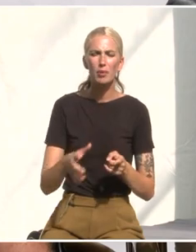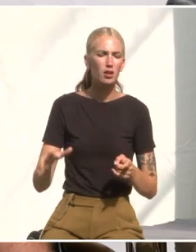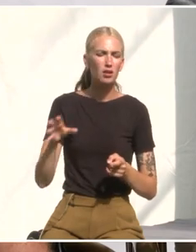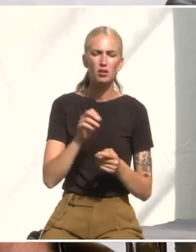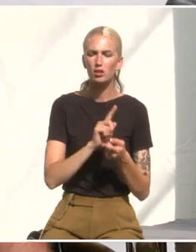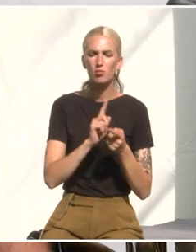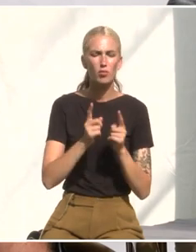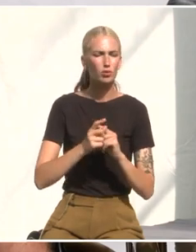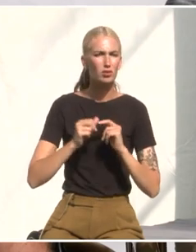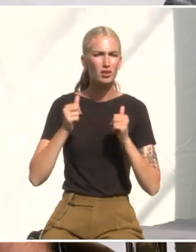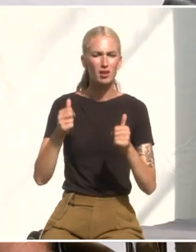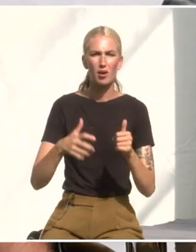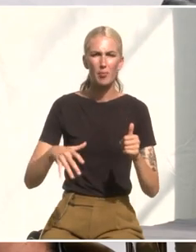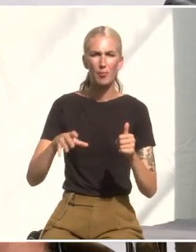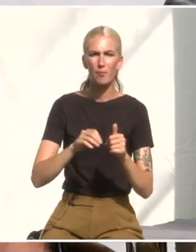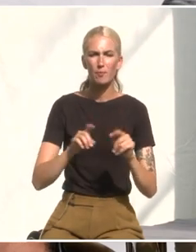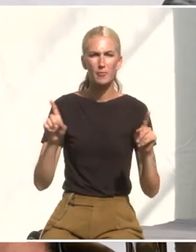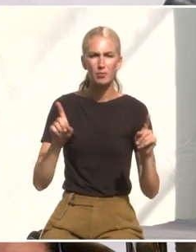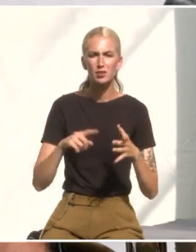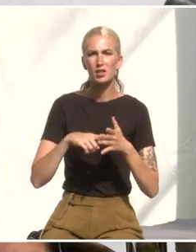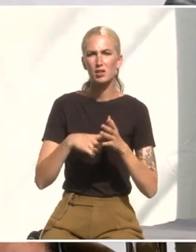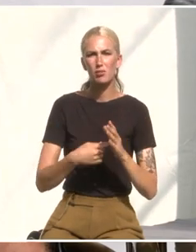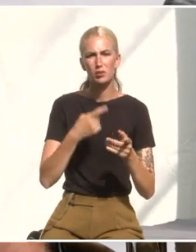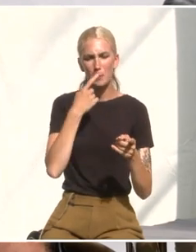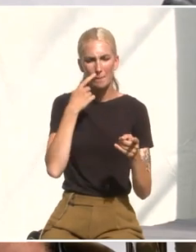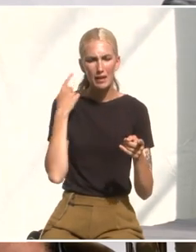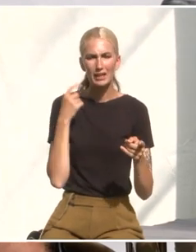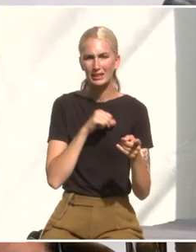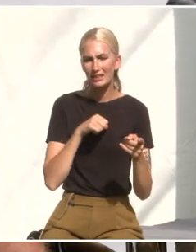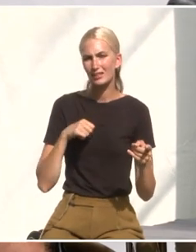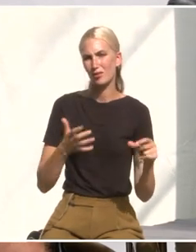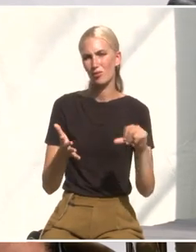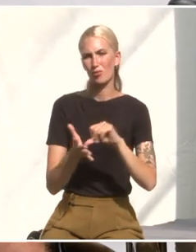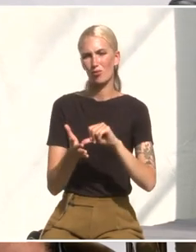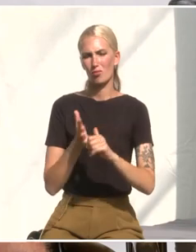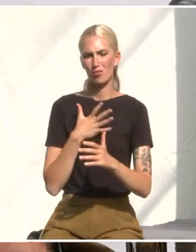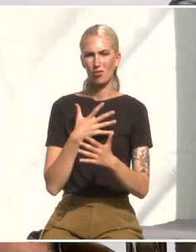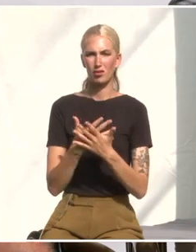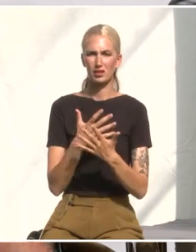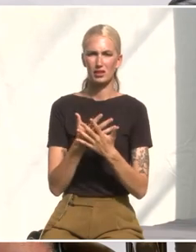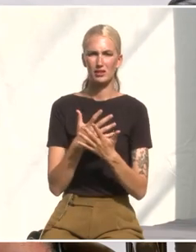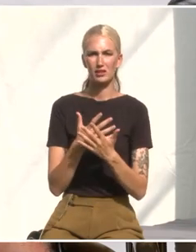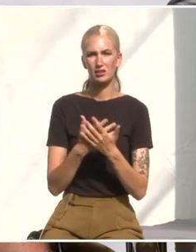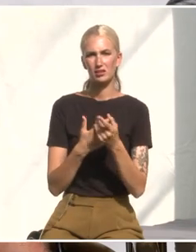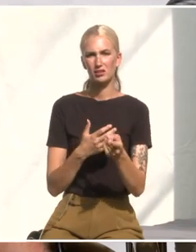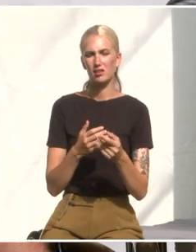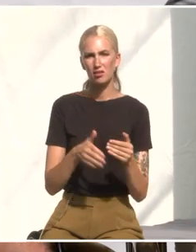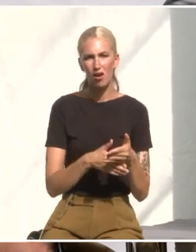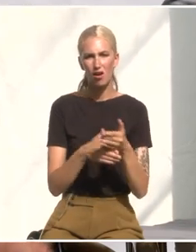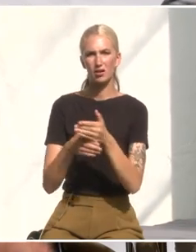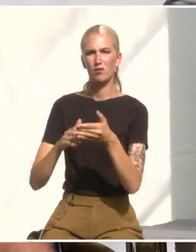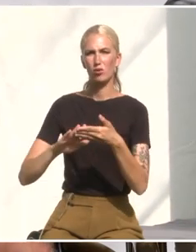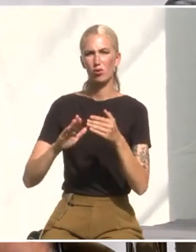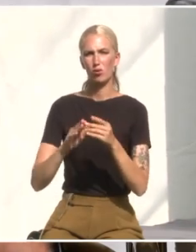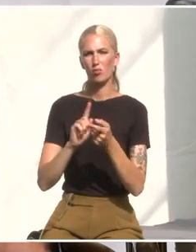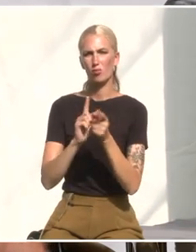have are partially because men are participating themselves and problems are being normalized for men.